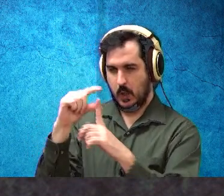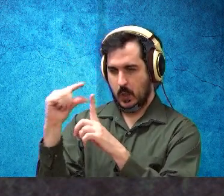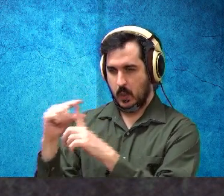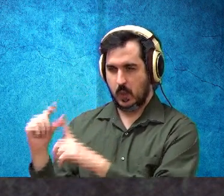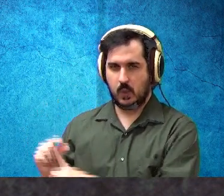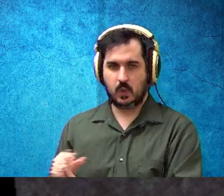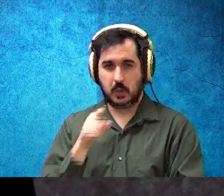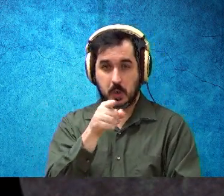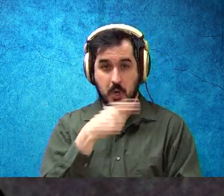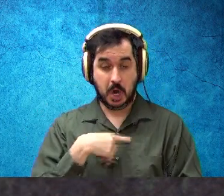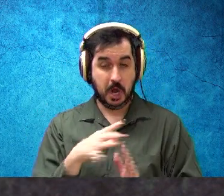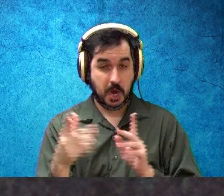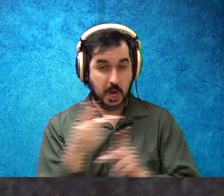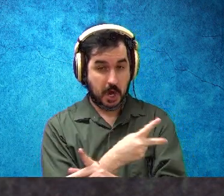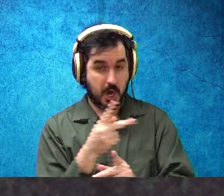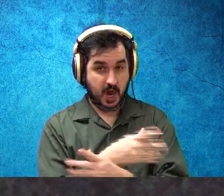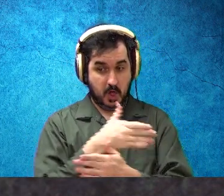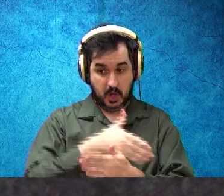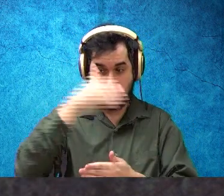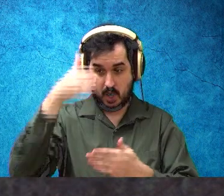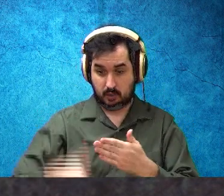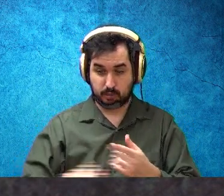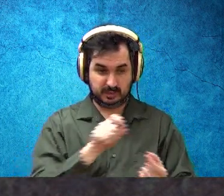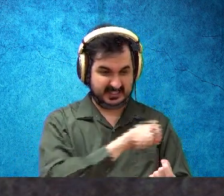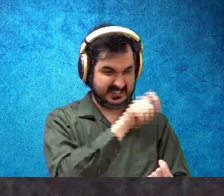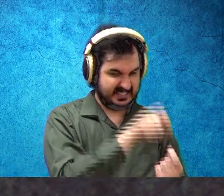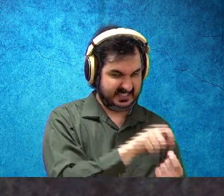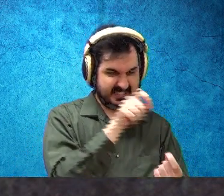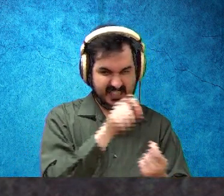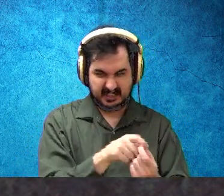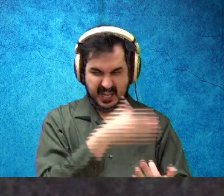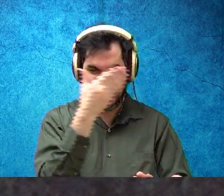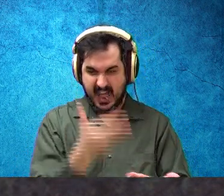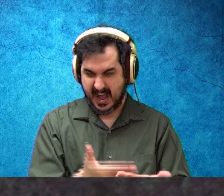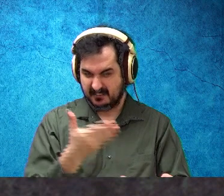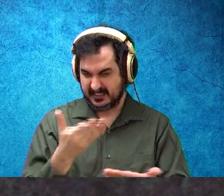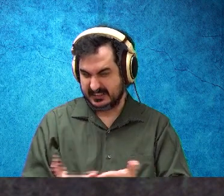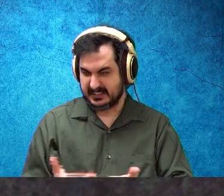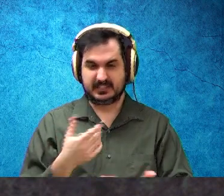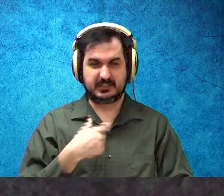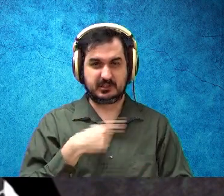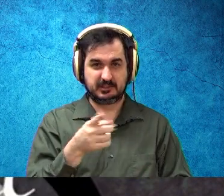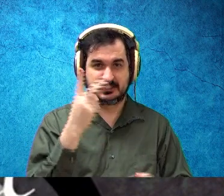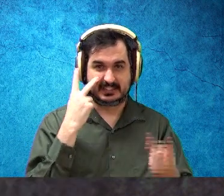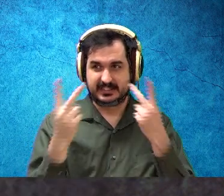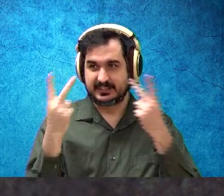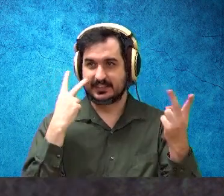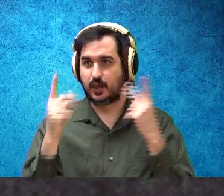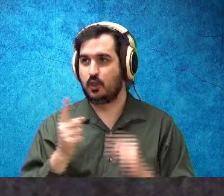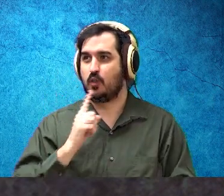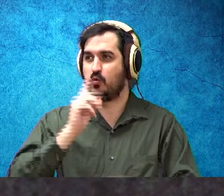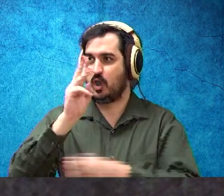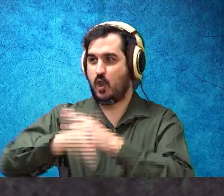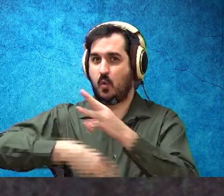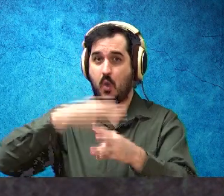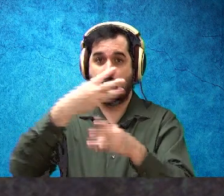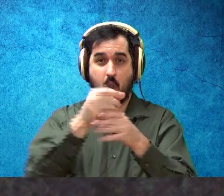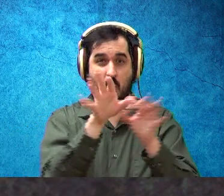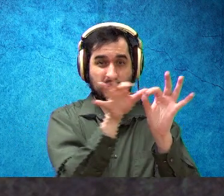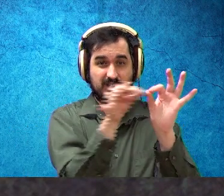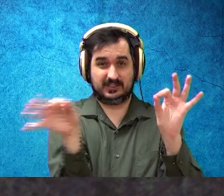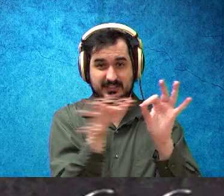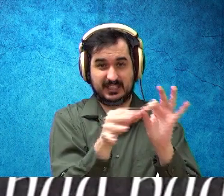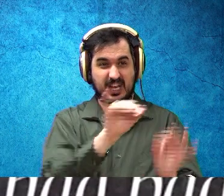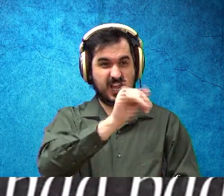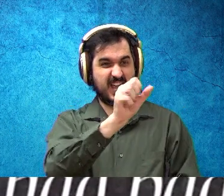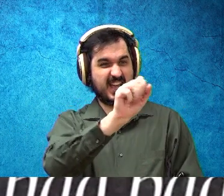reach conclusions from details or evidence. Clues that you see in the real world or sentences like Jasmine